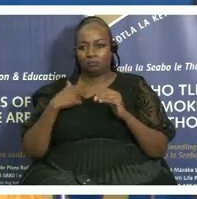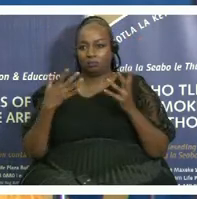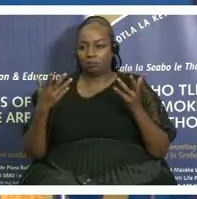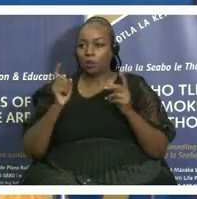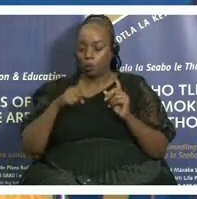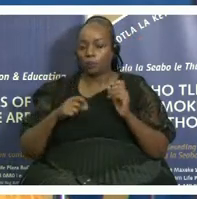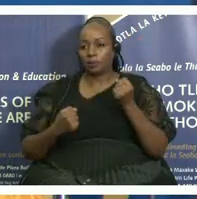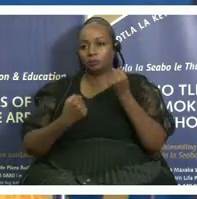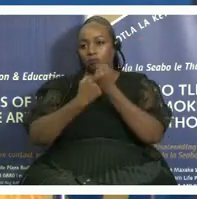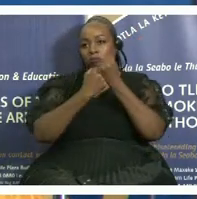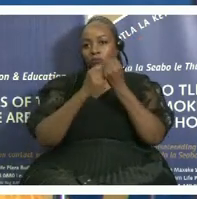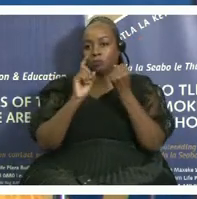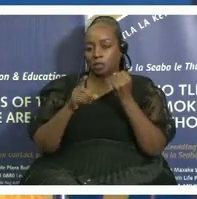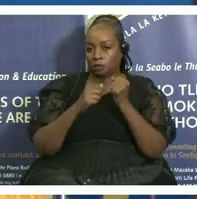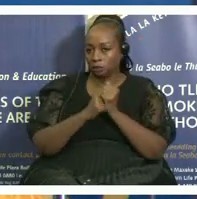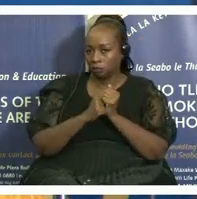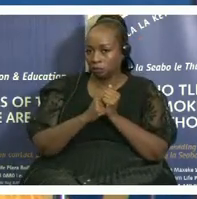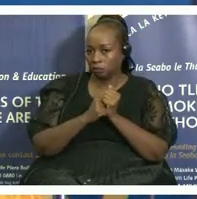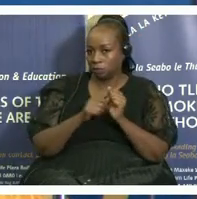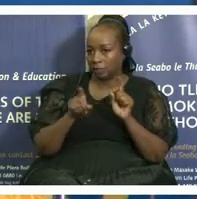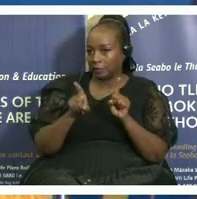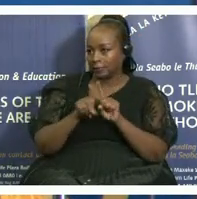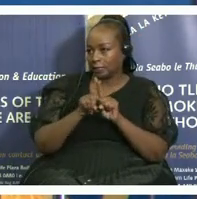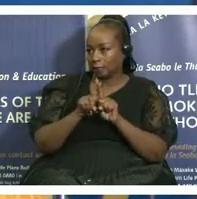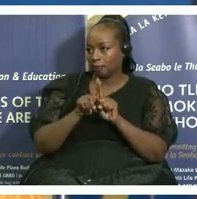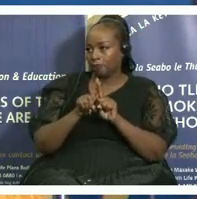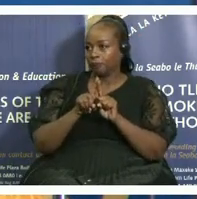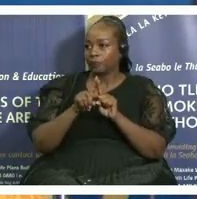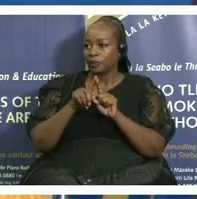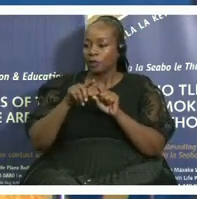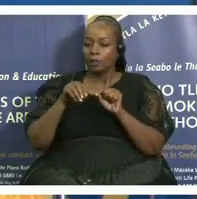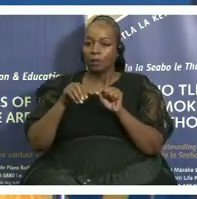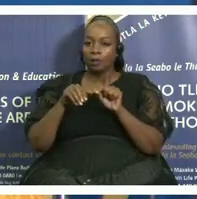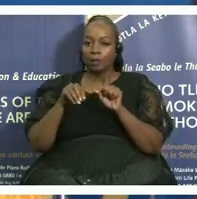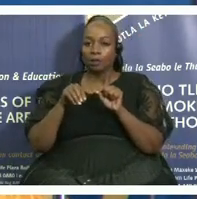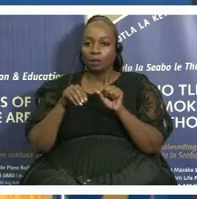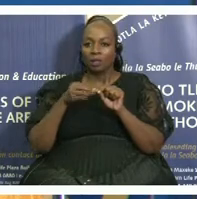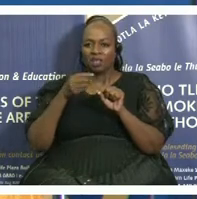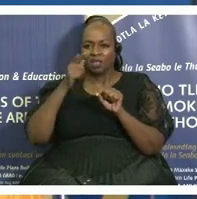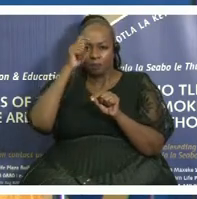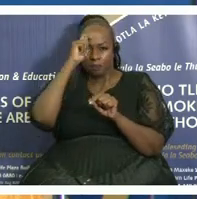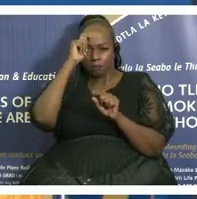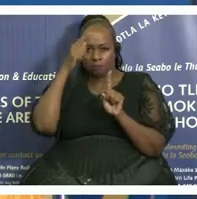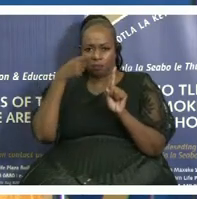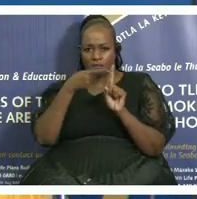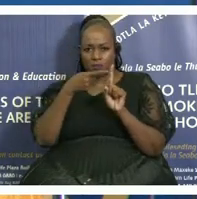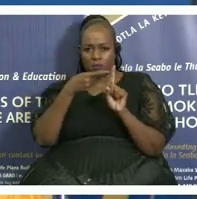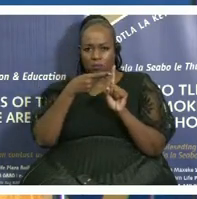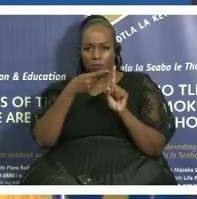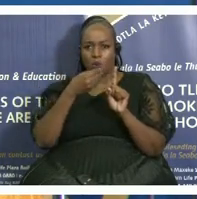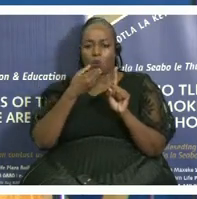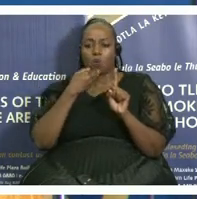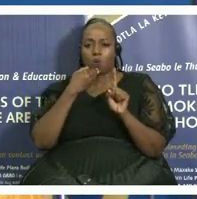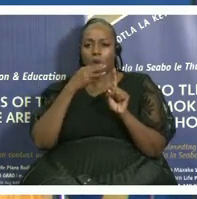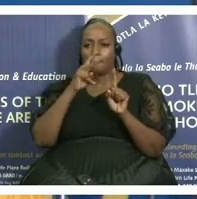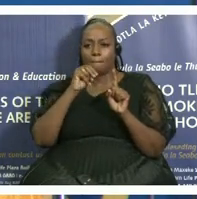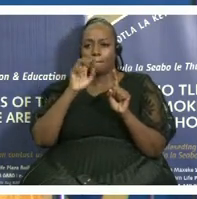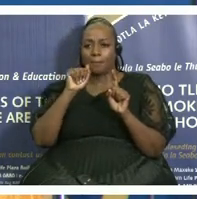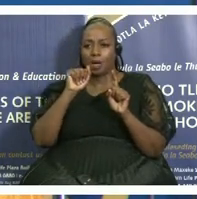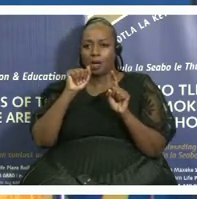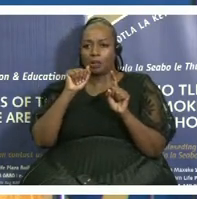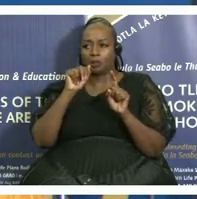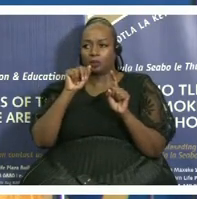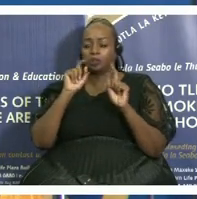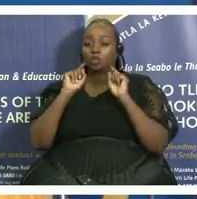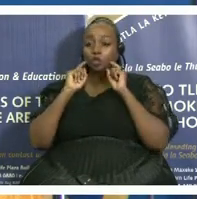jwalo setlogolo sa Memantombela ke moshimane ya talentete ke ile ka kopana le yena